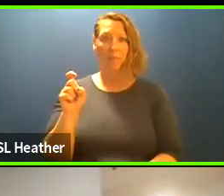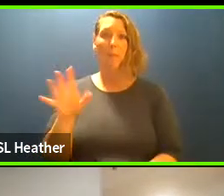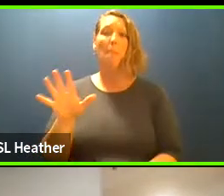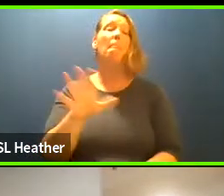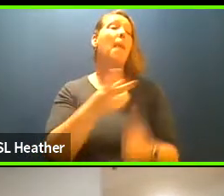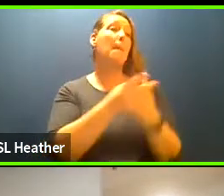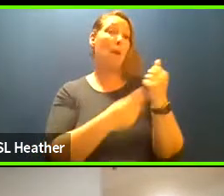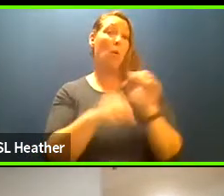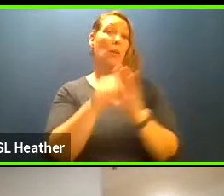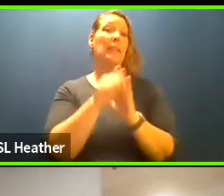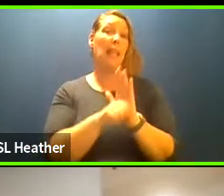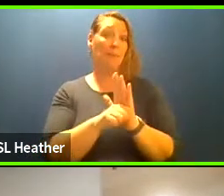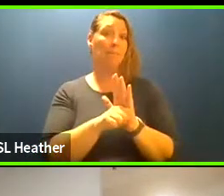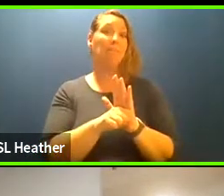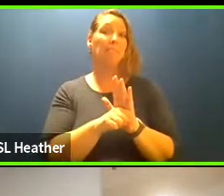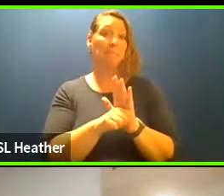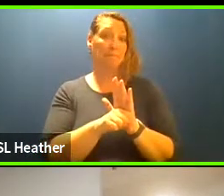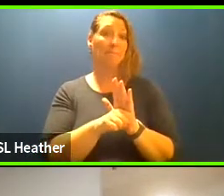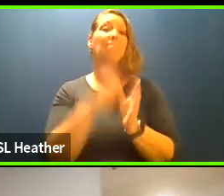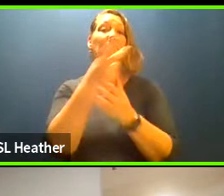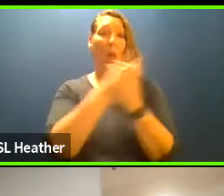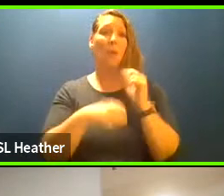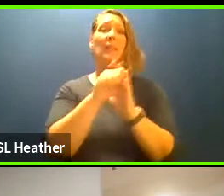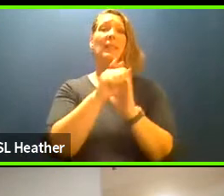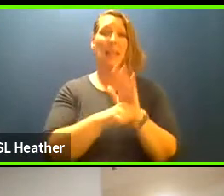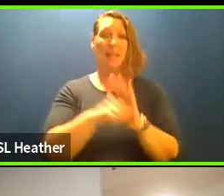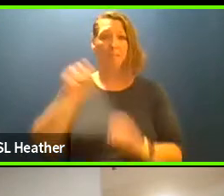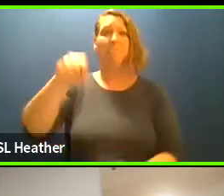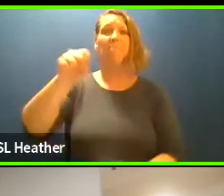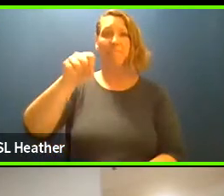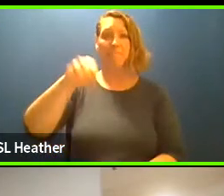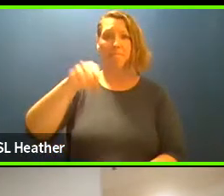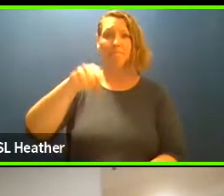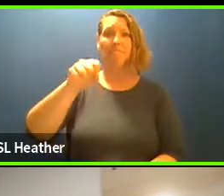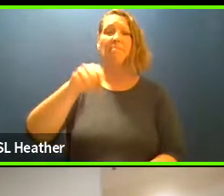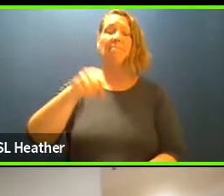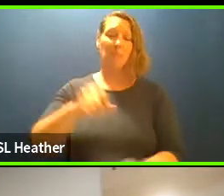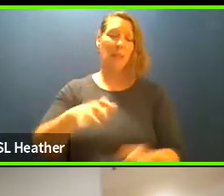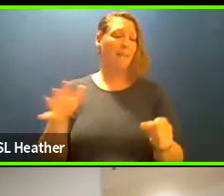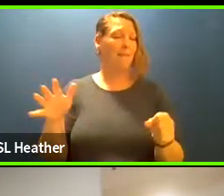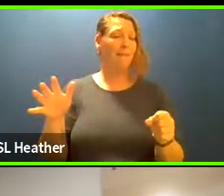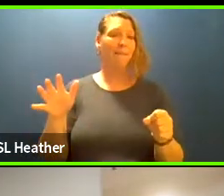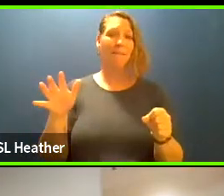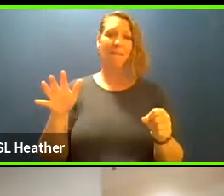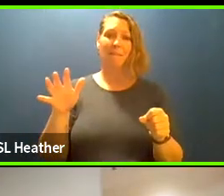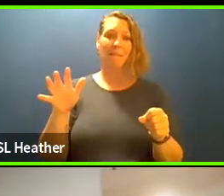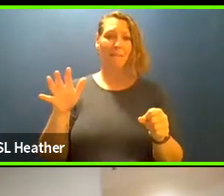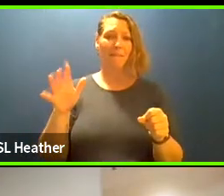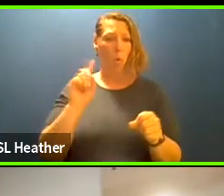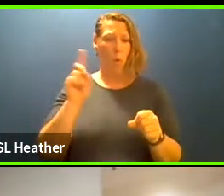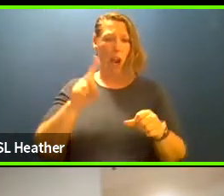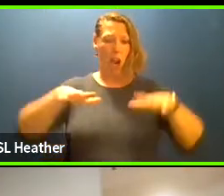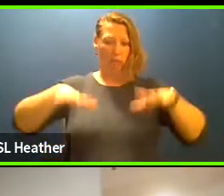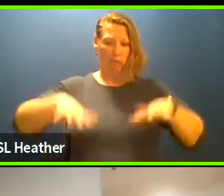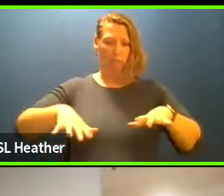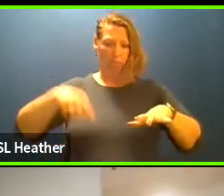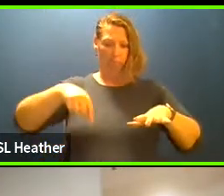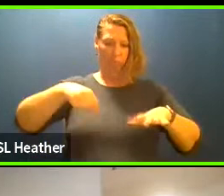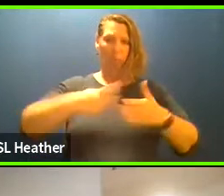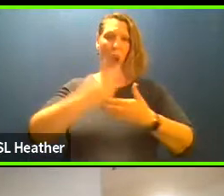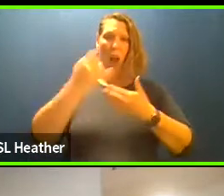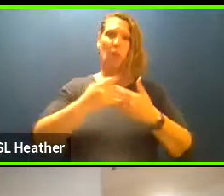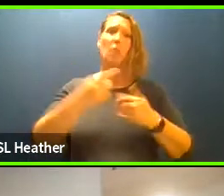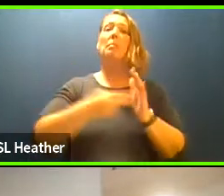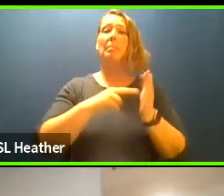states we're looking at, yes. We are including the projects in both states. You're looking in the footprint of where the project is. Okay, so we're